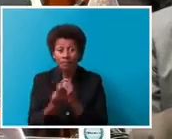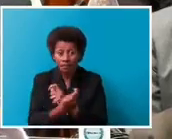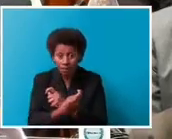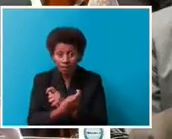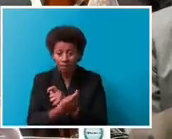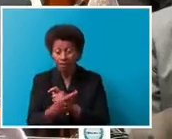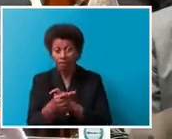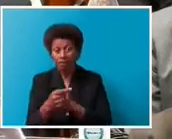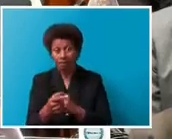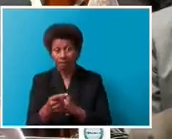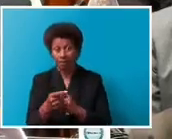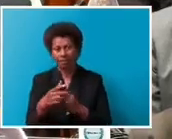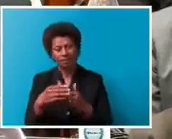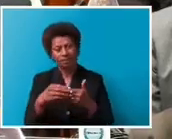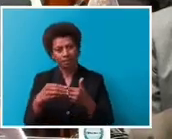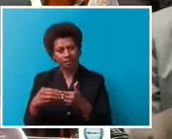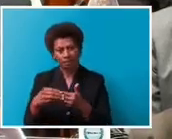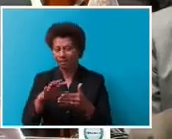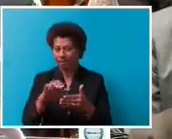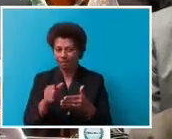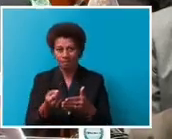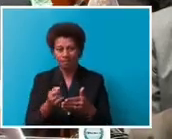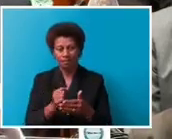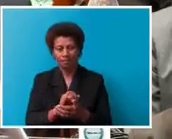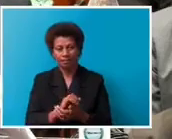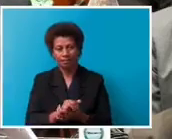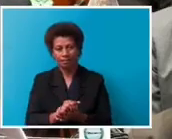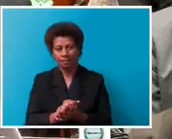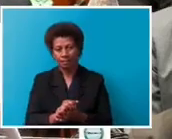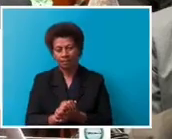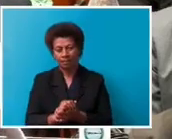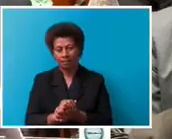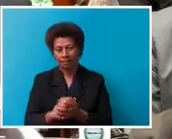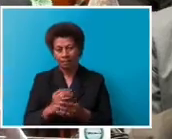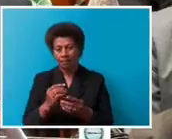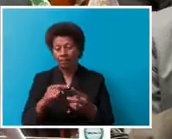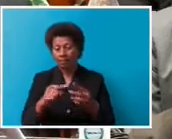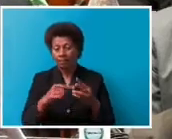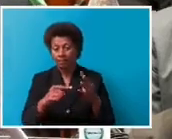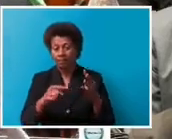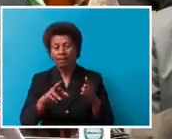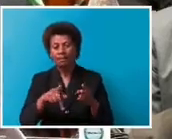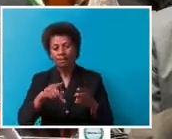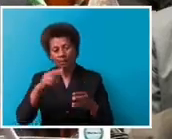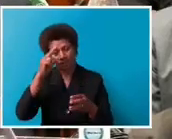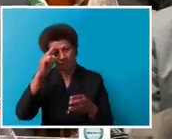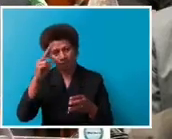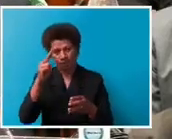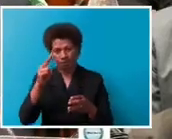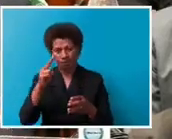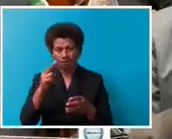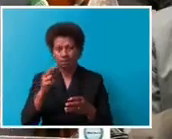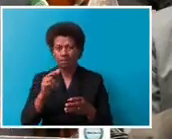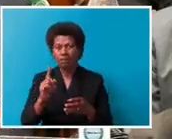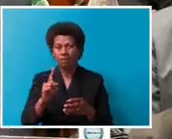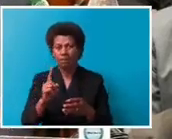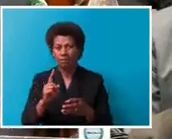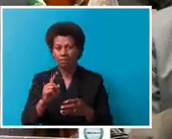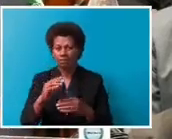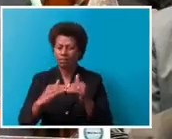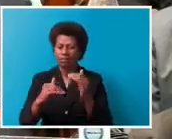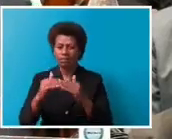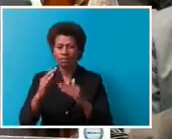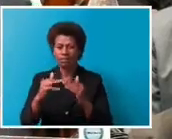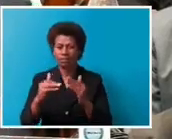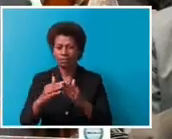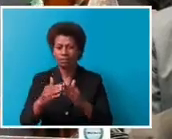bipartisanship. This, in our view, are prerequisites for nation building. It requires leaders to always put